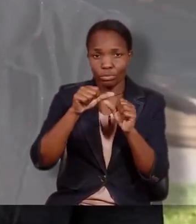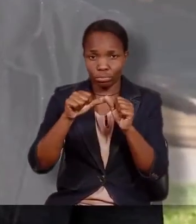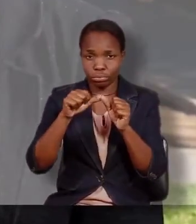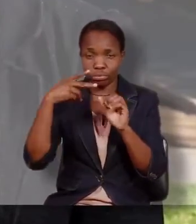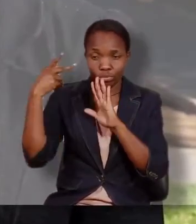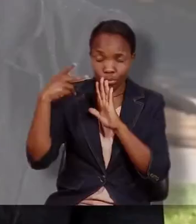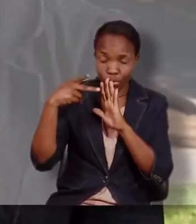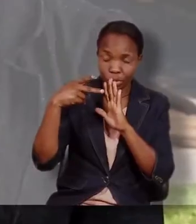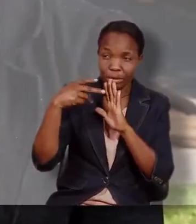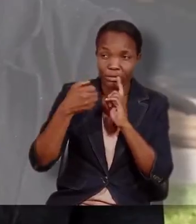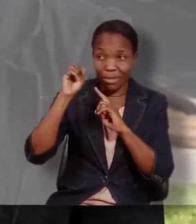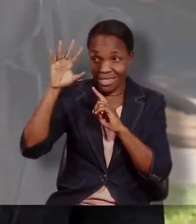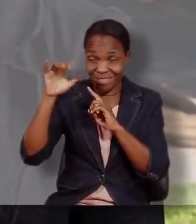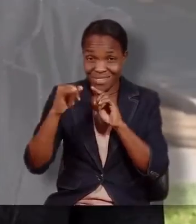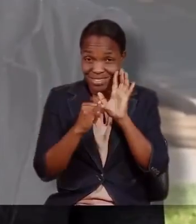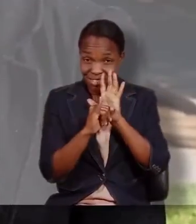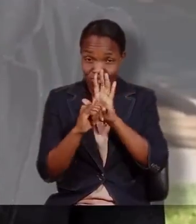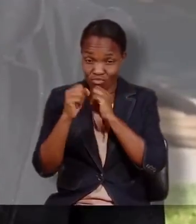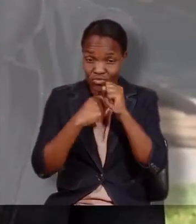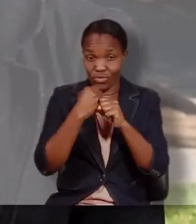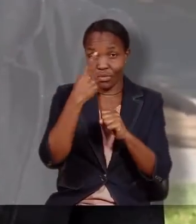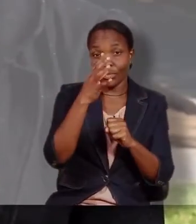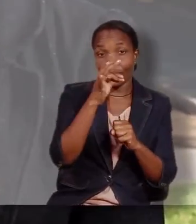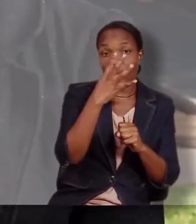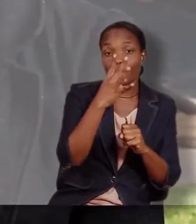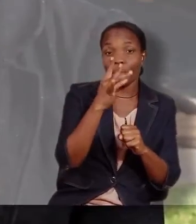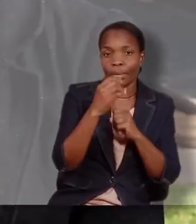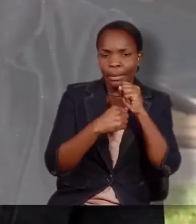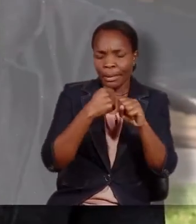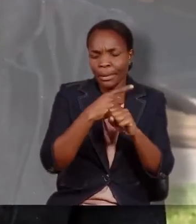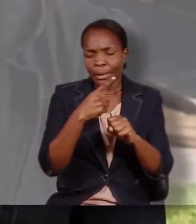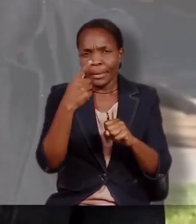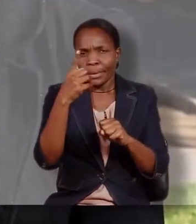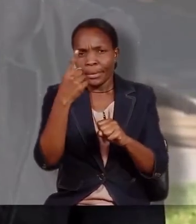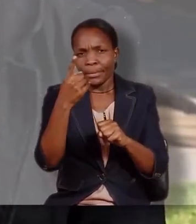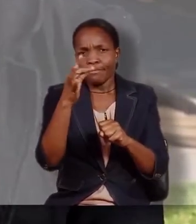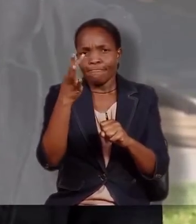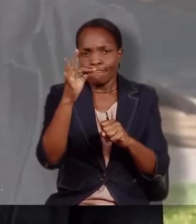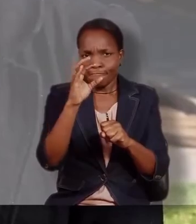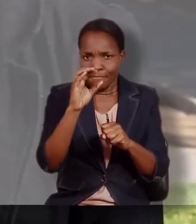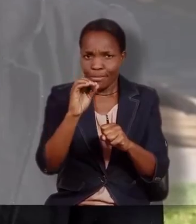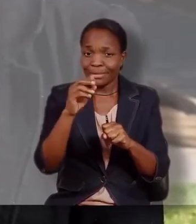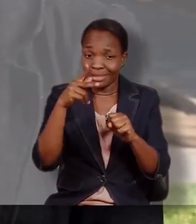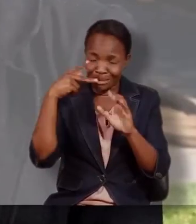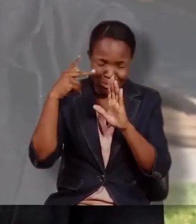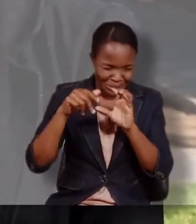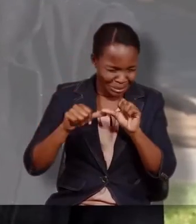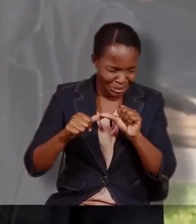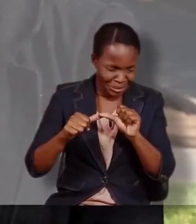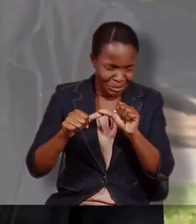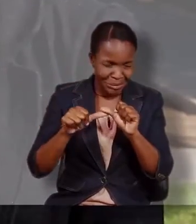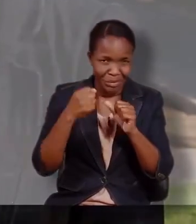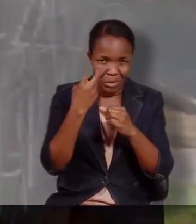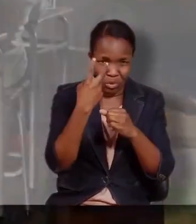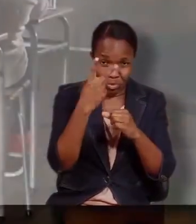of South Africa introduced in 1948. And until 1990, this policy remained enforced in South Africa and